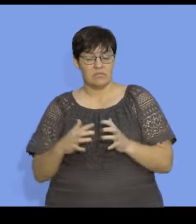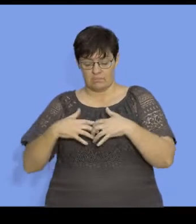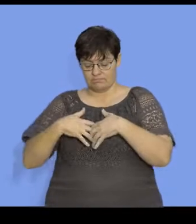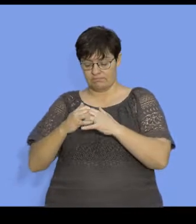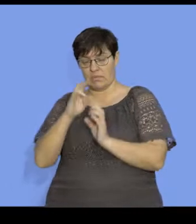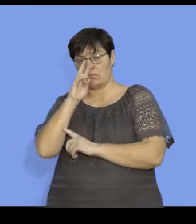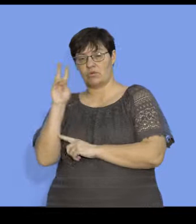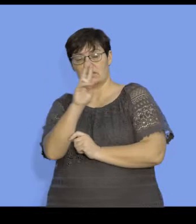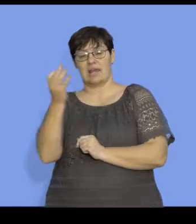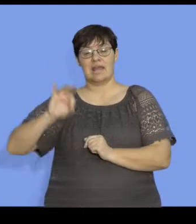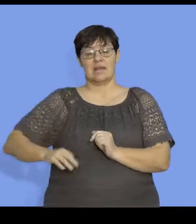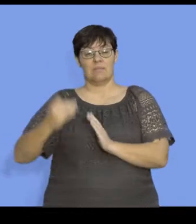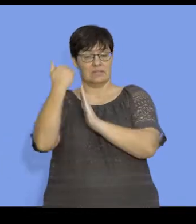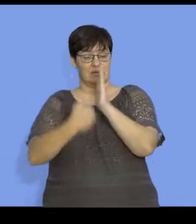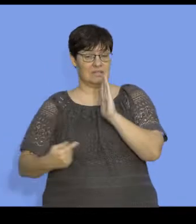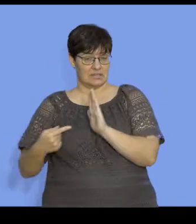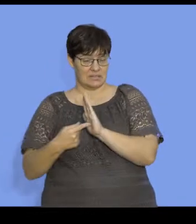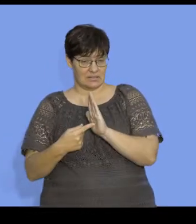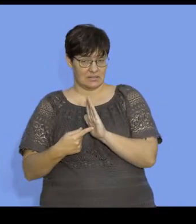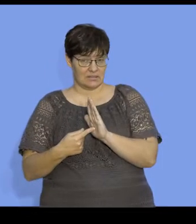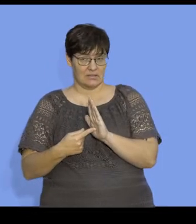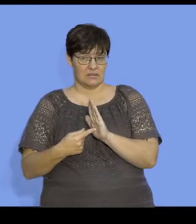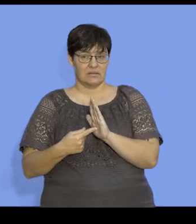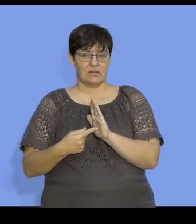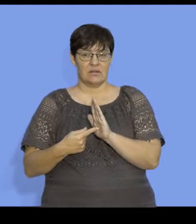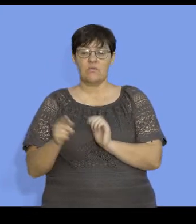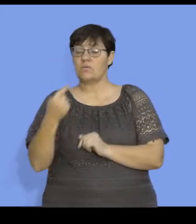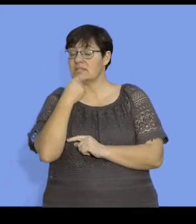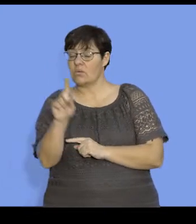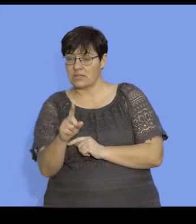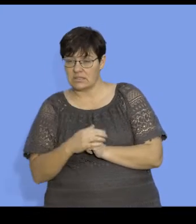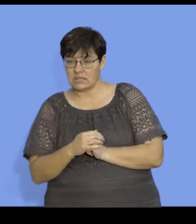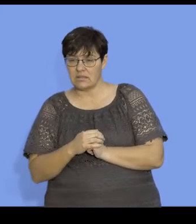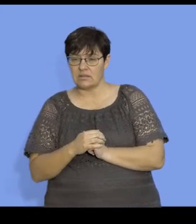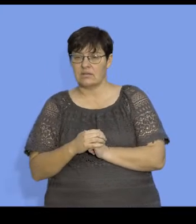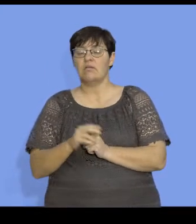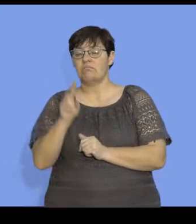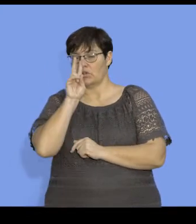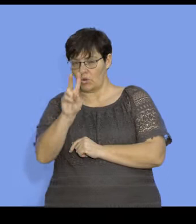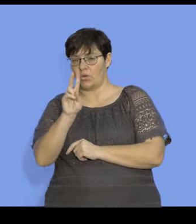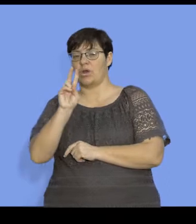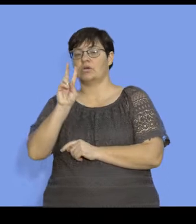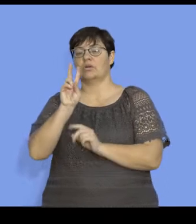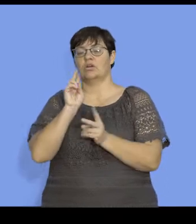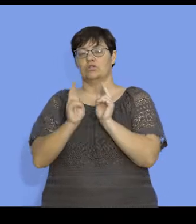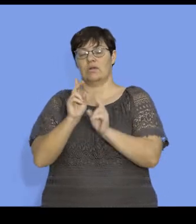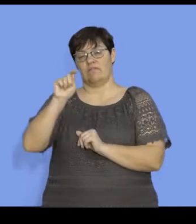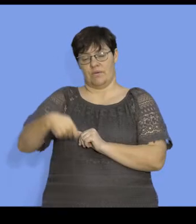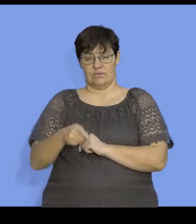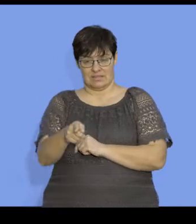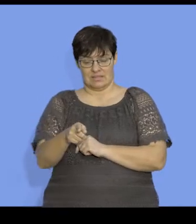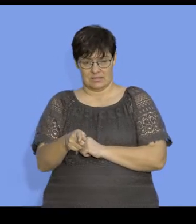right, there, what do we say? You're looking at the 12,000 Rand, which is the amount